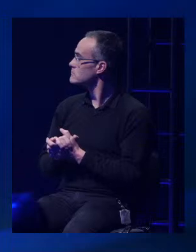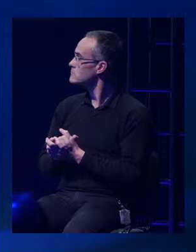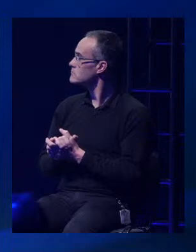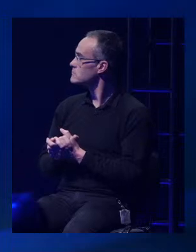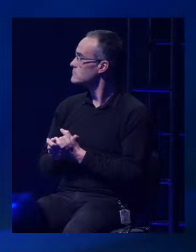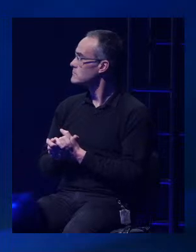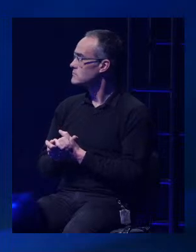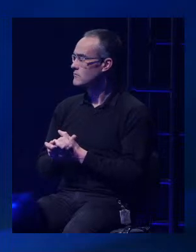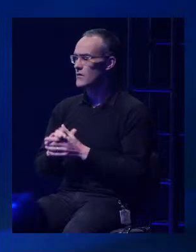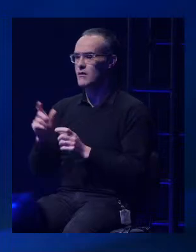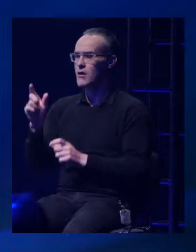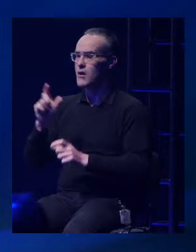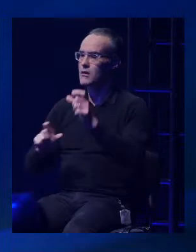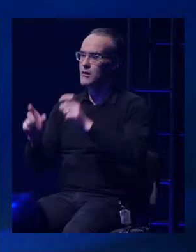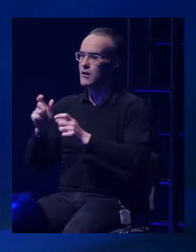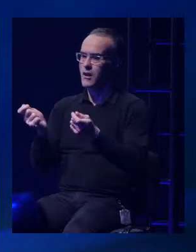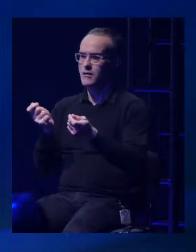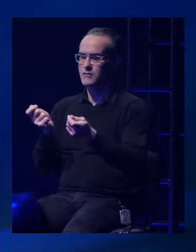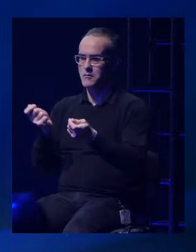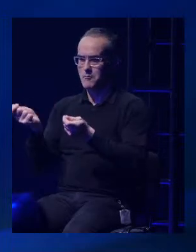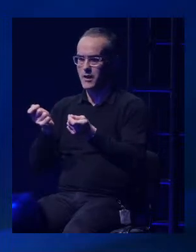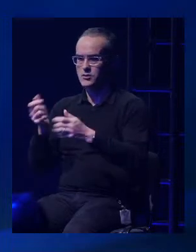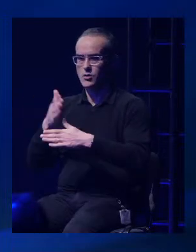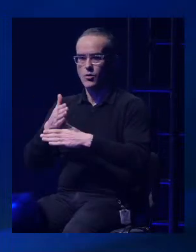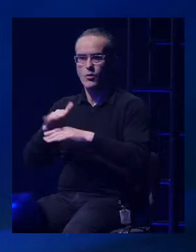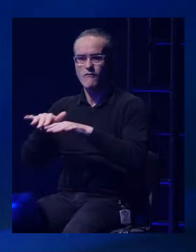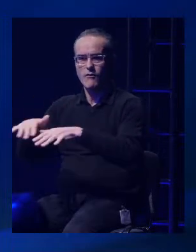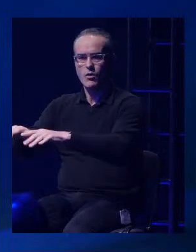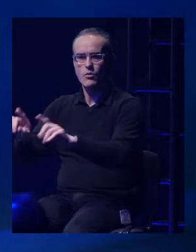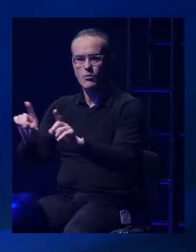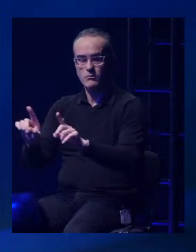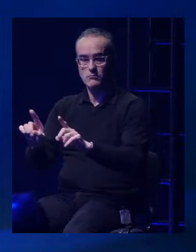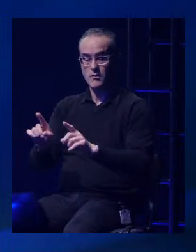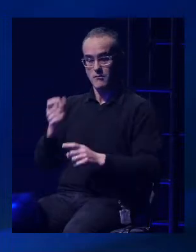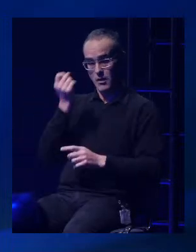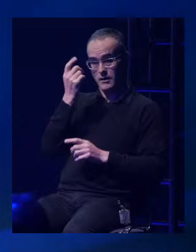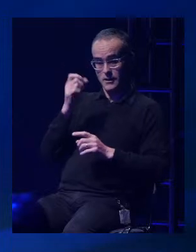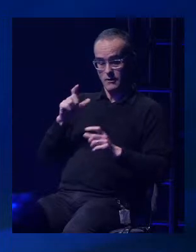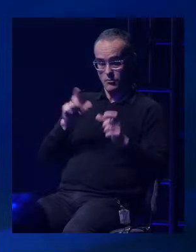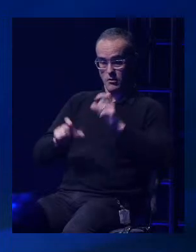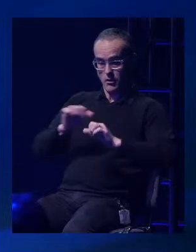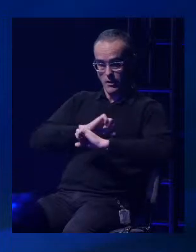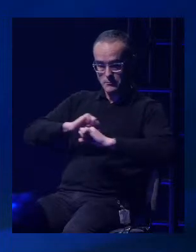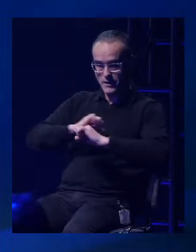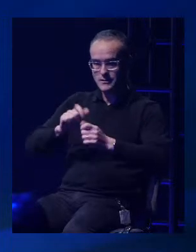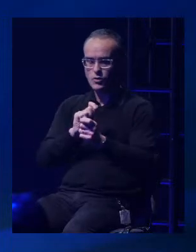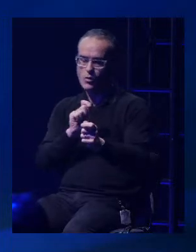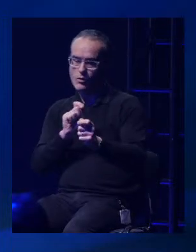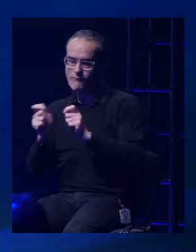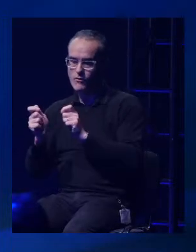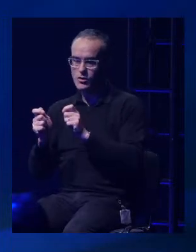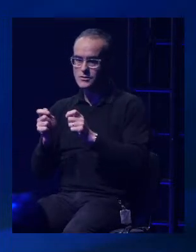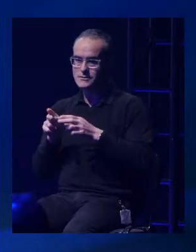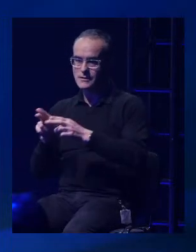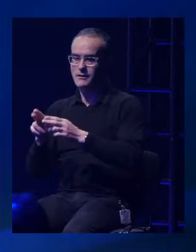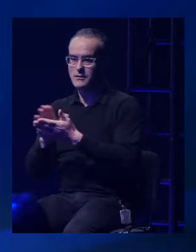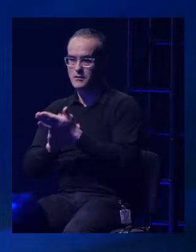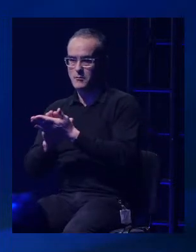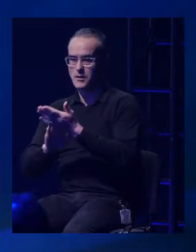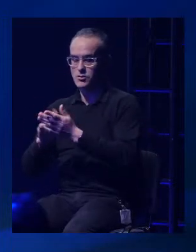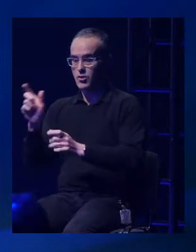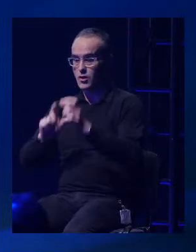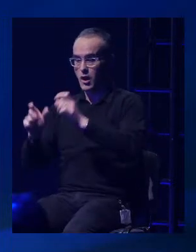So what is a color managed workflow? So this is an understanding of the color spaces, the conversion techniques which are needed to ensure that the color is